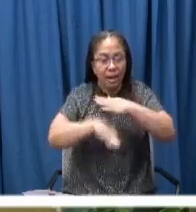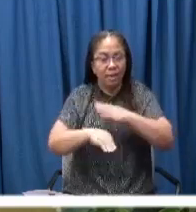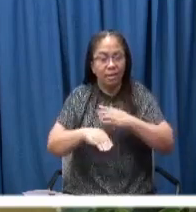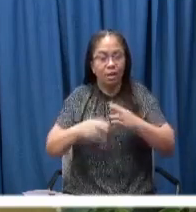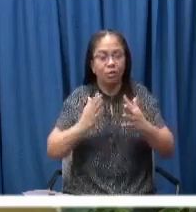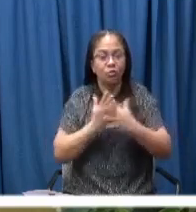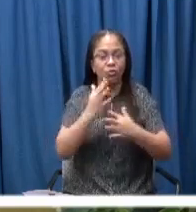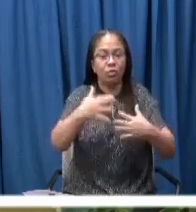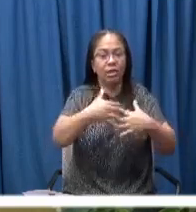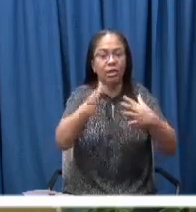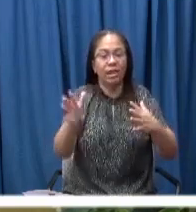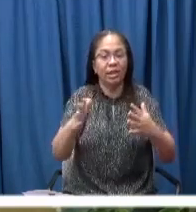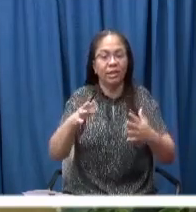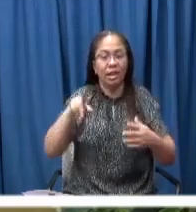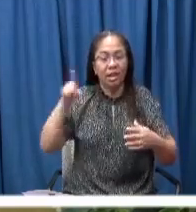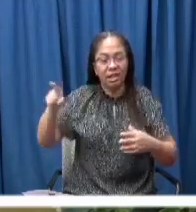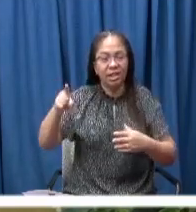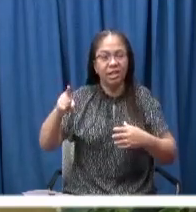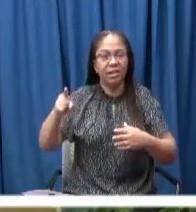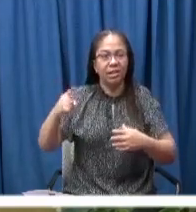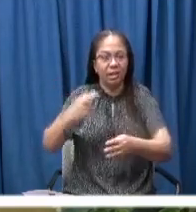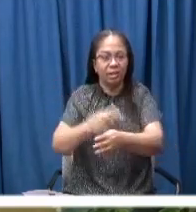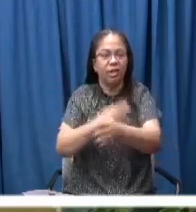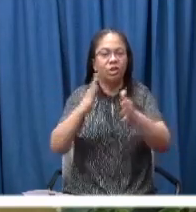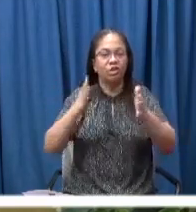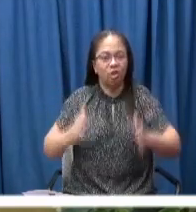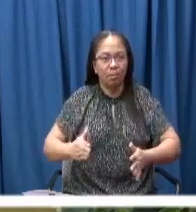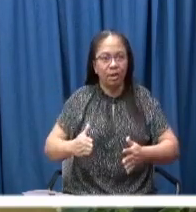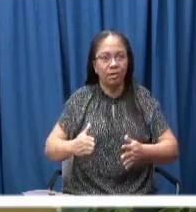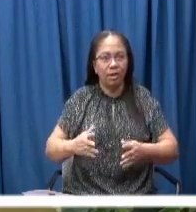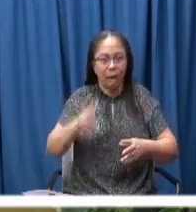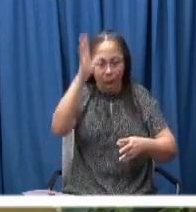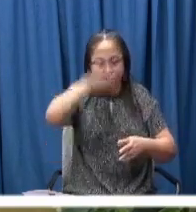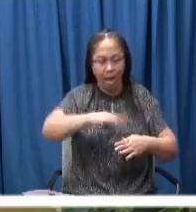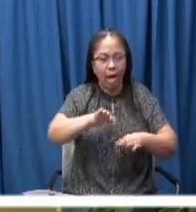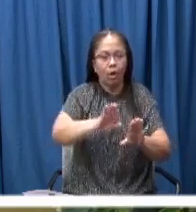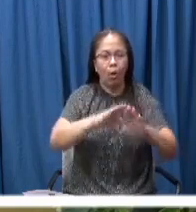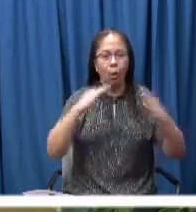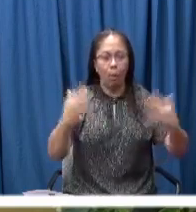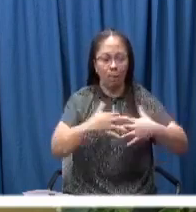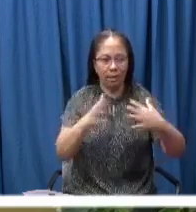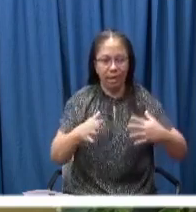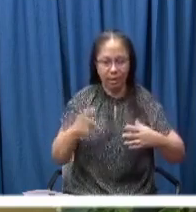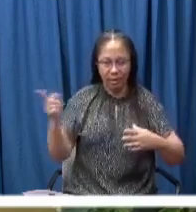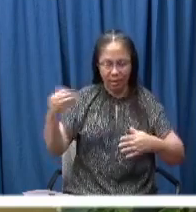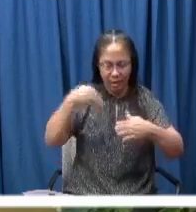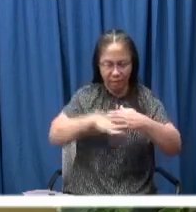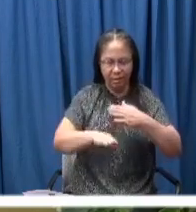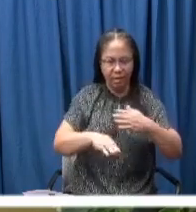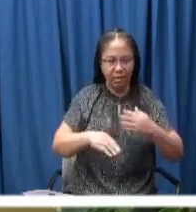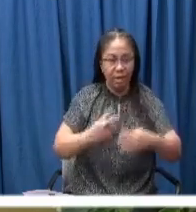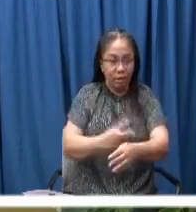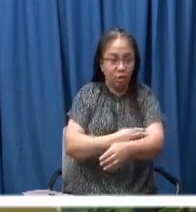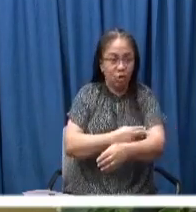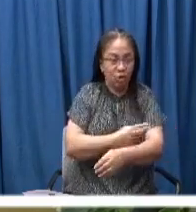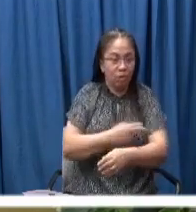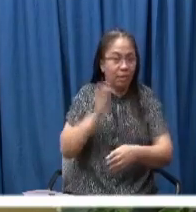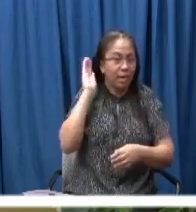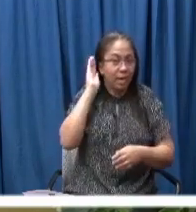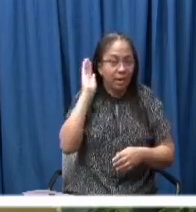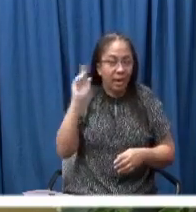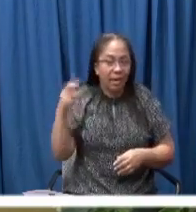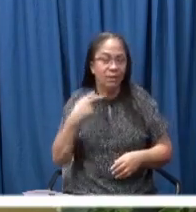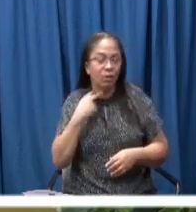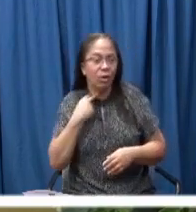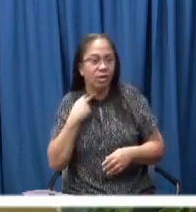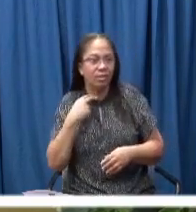the shepherd of the flock. The gatekeeper lets him in. The sheep hear his voice. One by